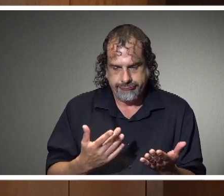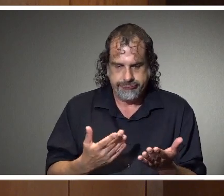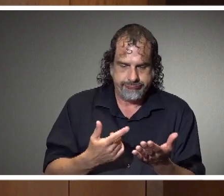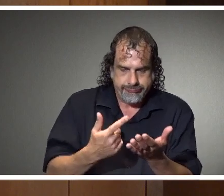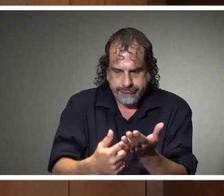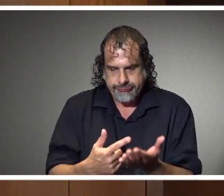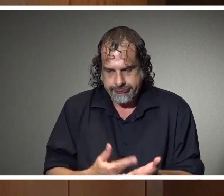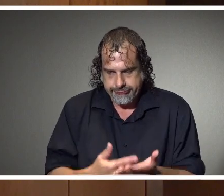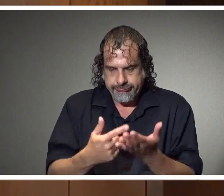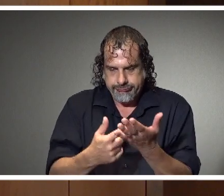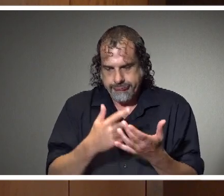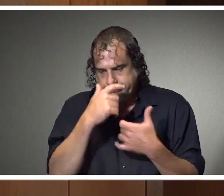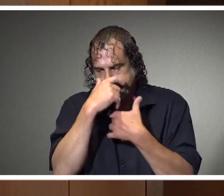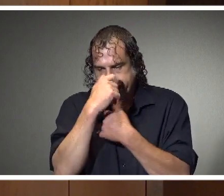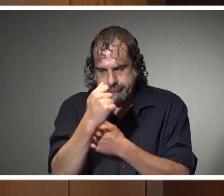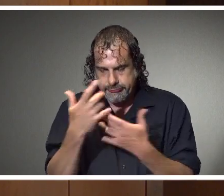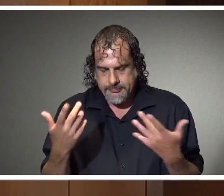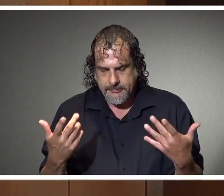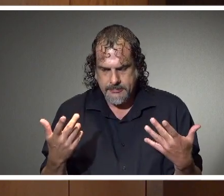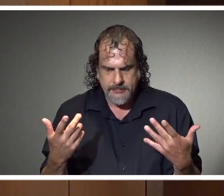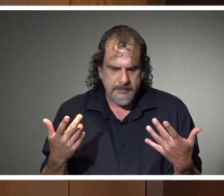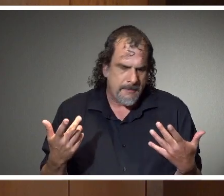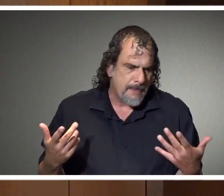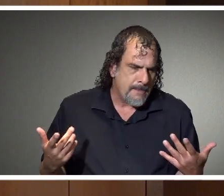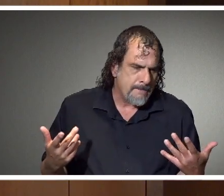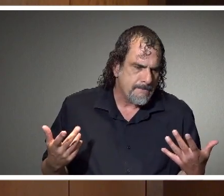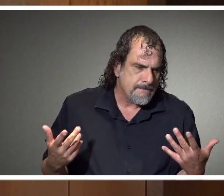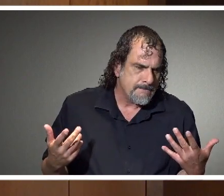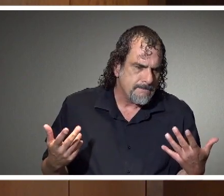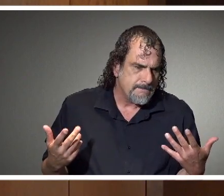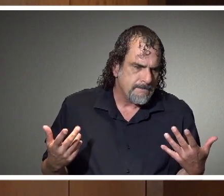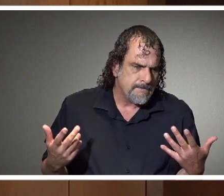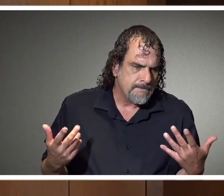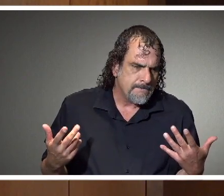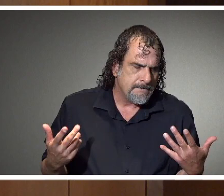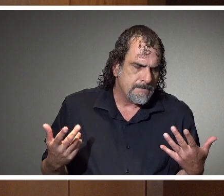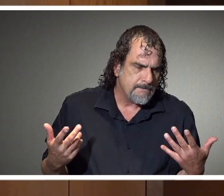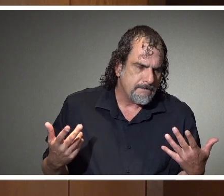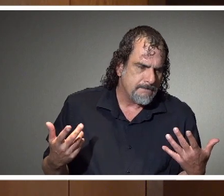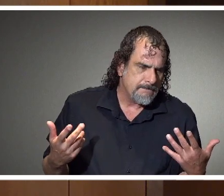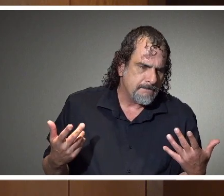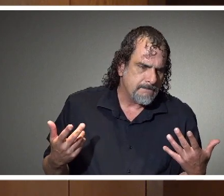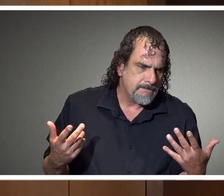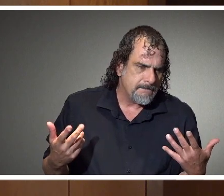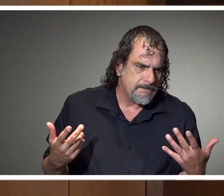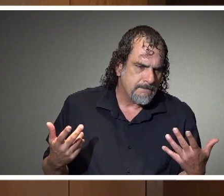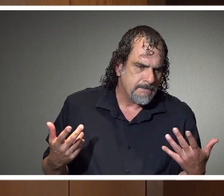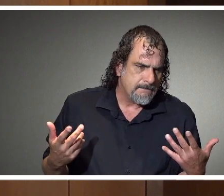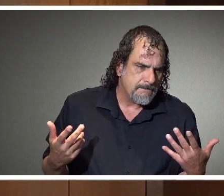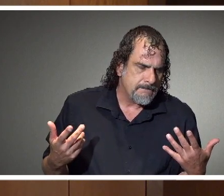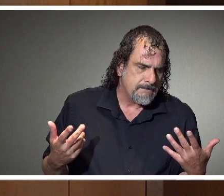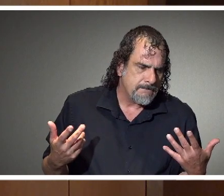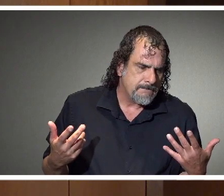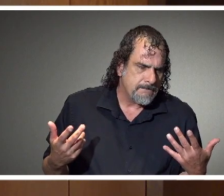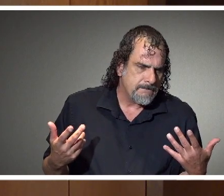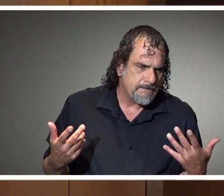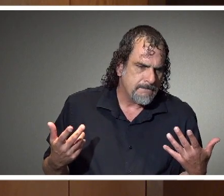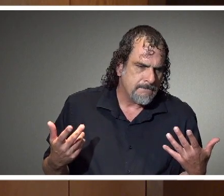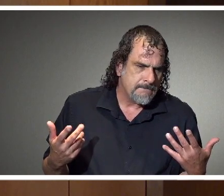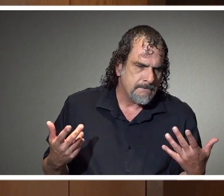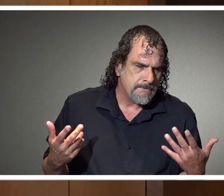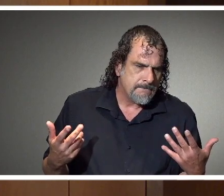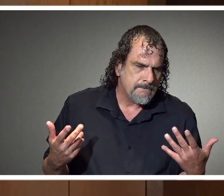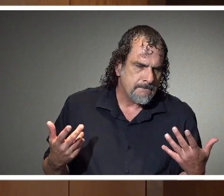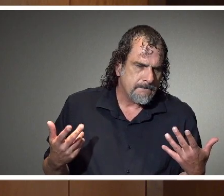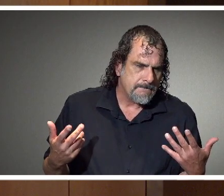a interest in this topic, but the State Board Executive Director, Jonathan Daniels,